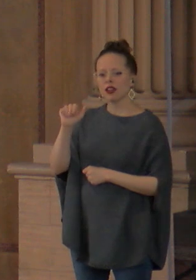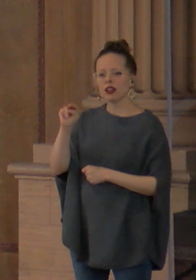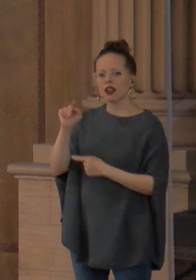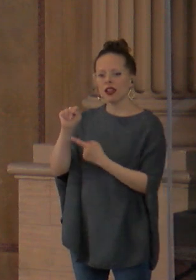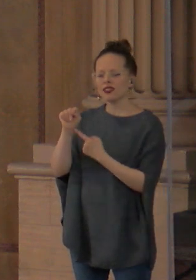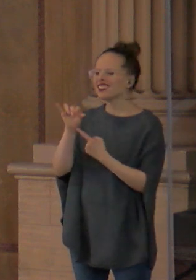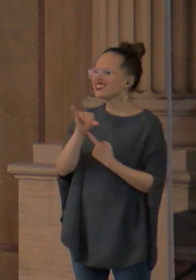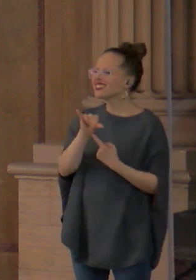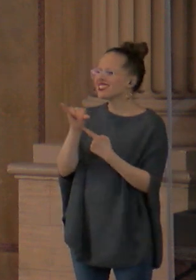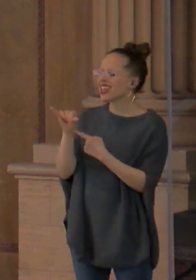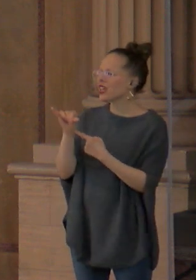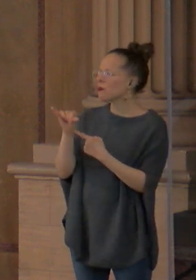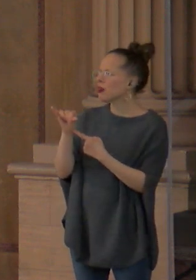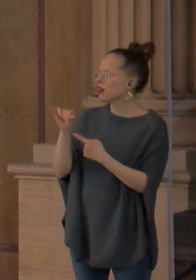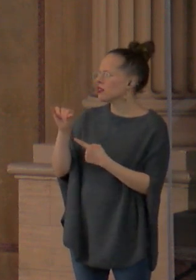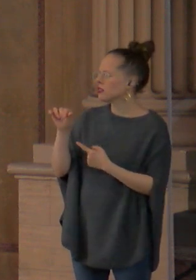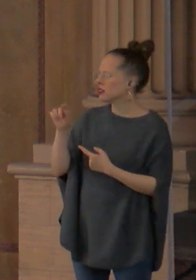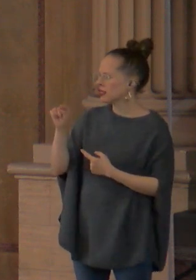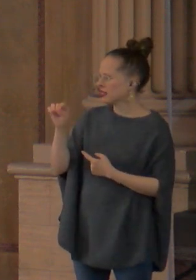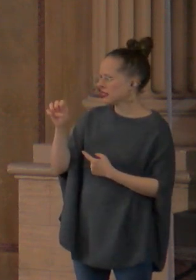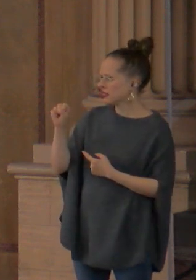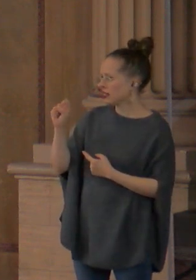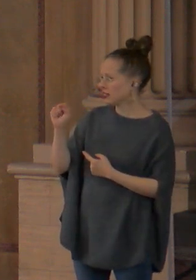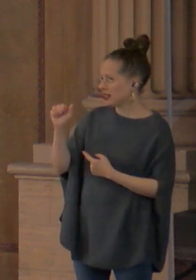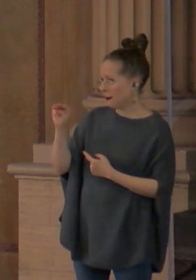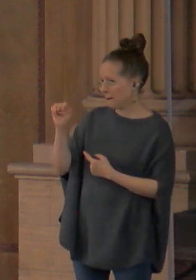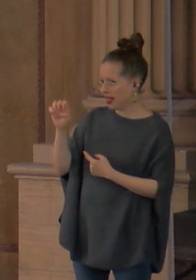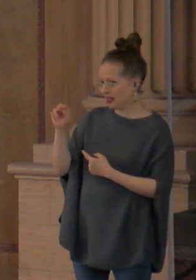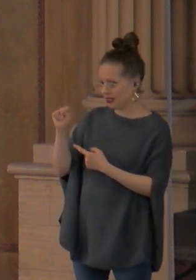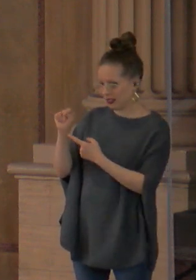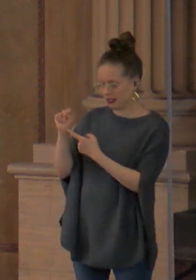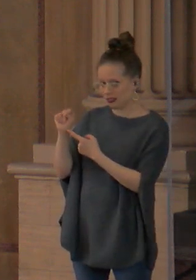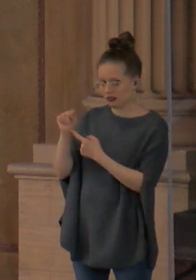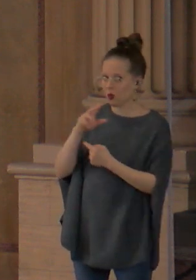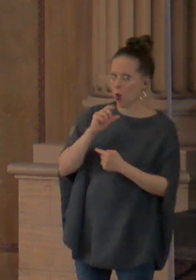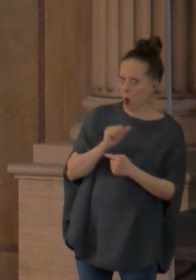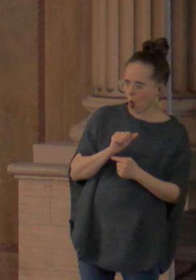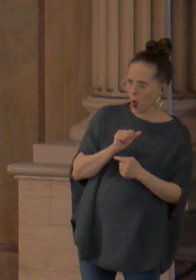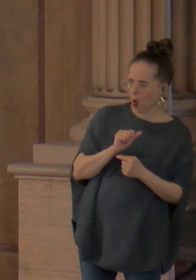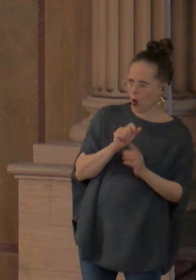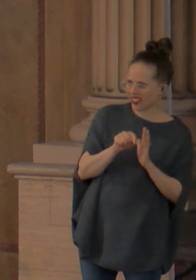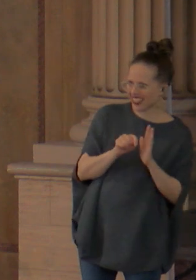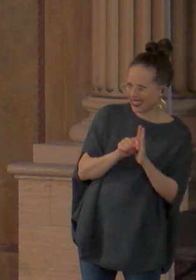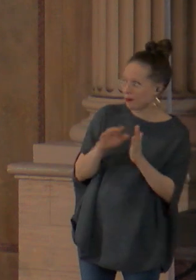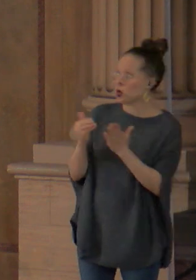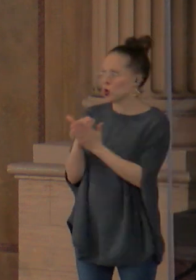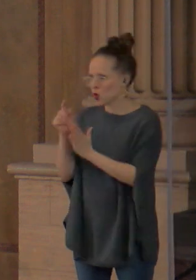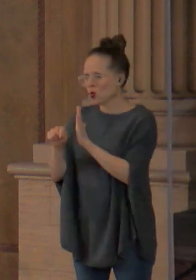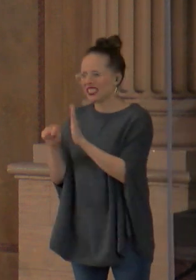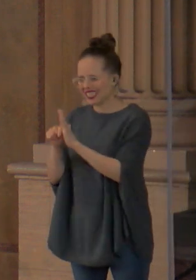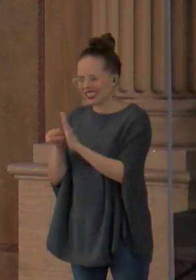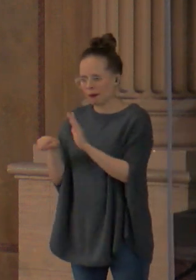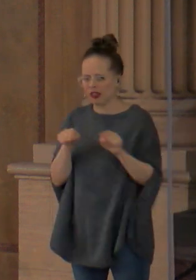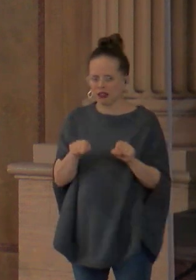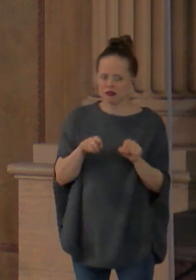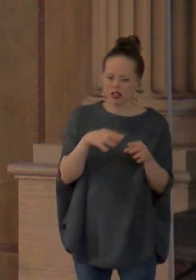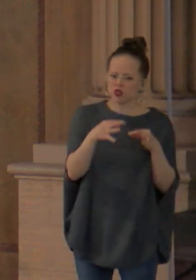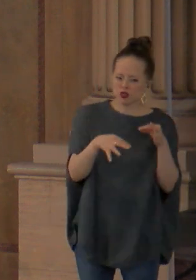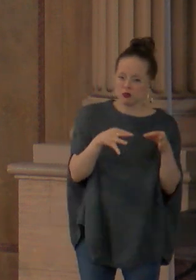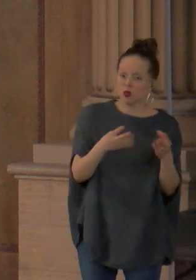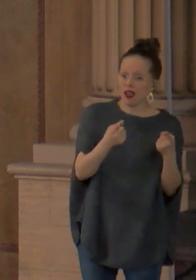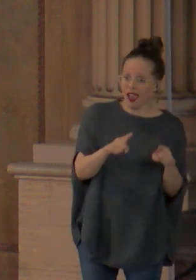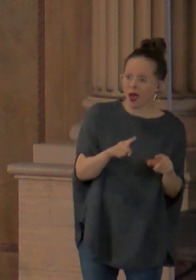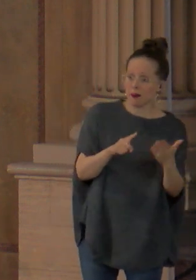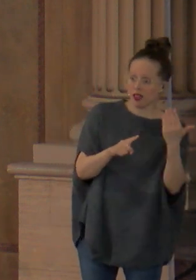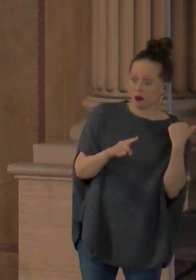we have the Old Testament and the New Testament. The Old Testament is the description of what went on under the Old Covenant. The New Testament is the description of what went